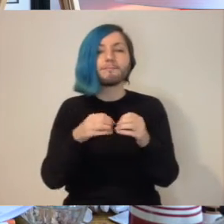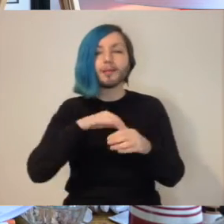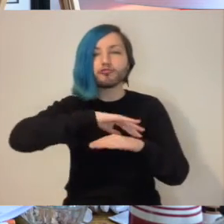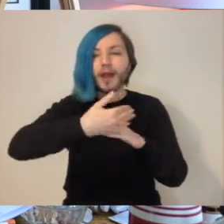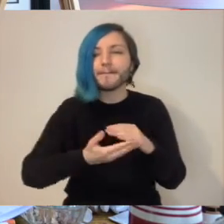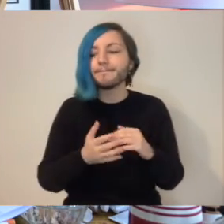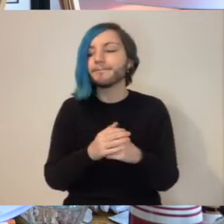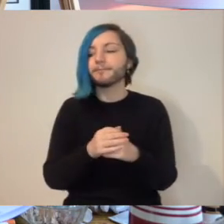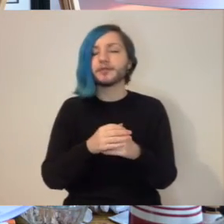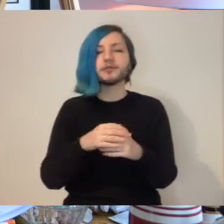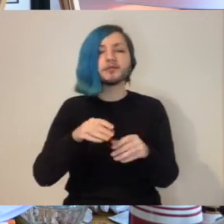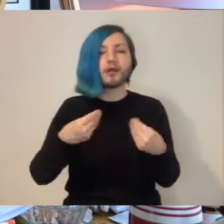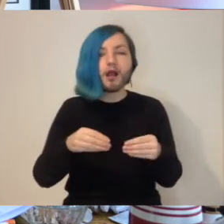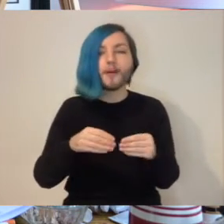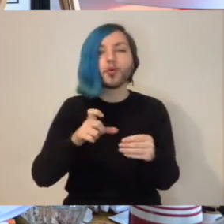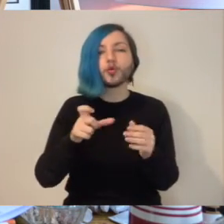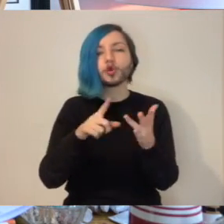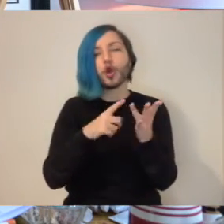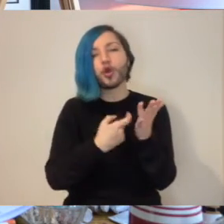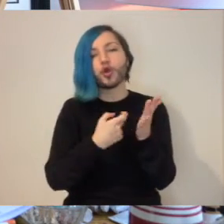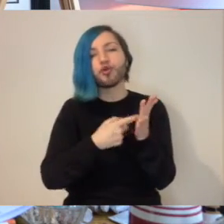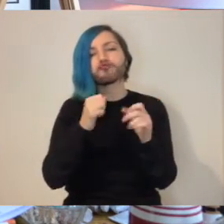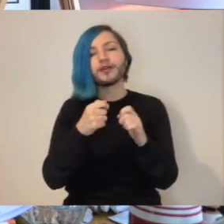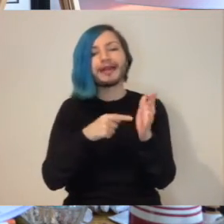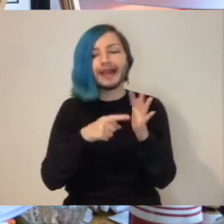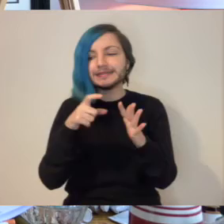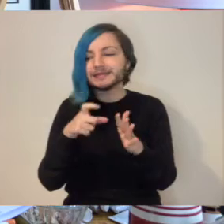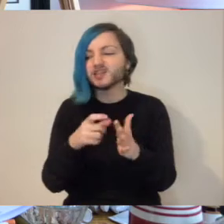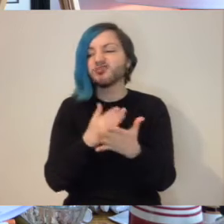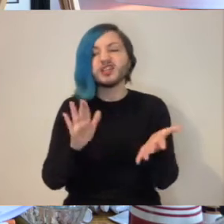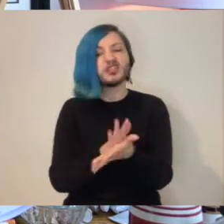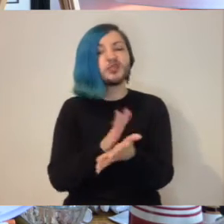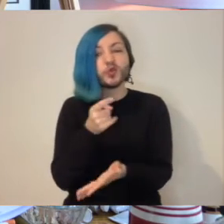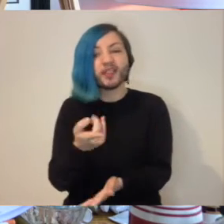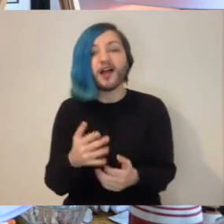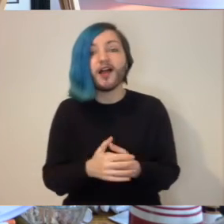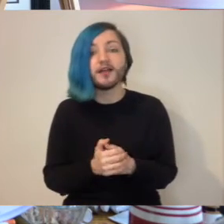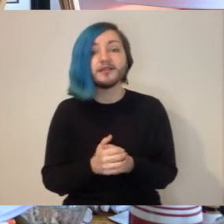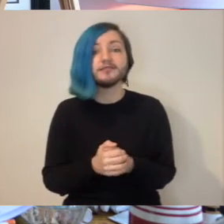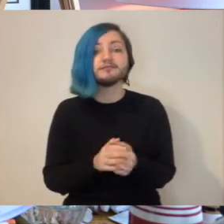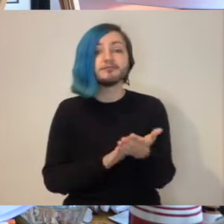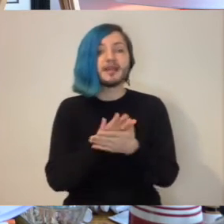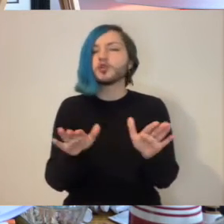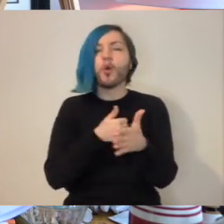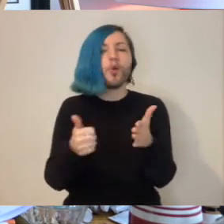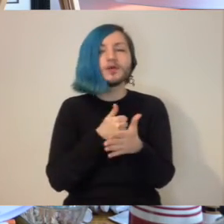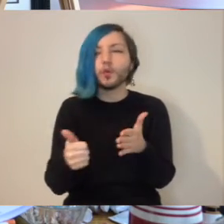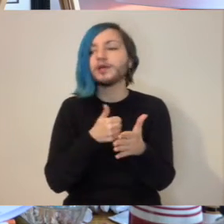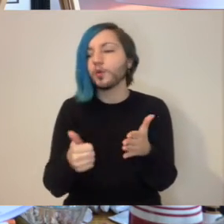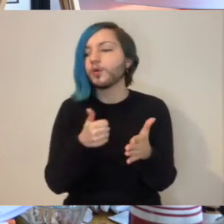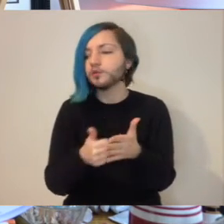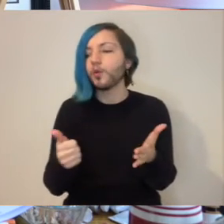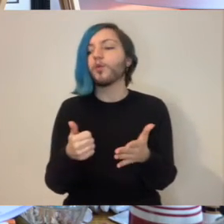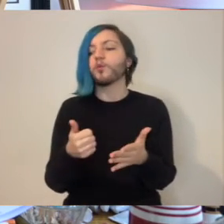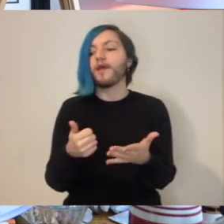bubble wraps and corrugated card, and just sort of like having a bit of fun with that, so that you're not just